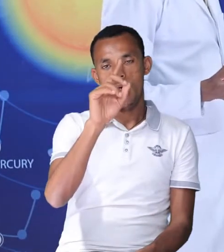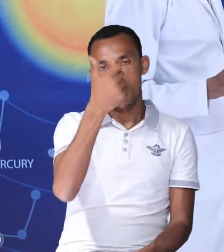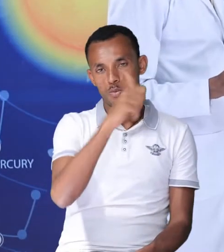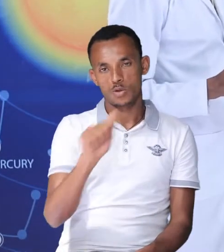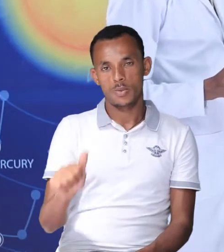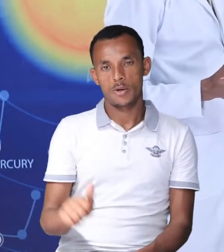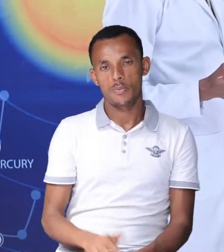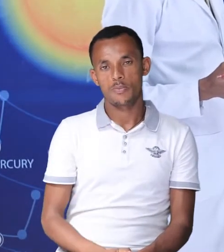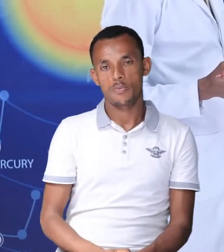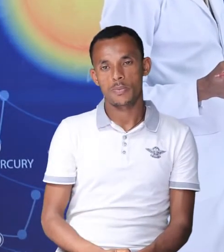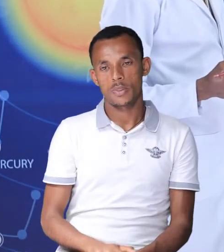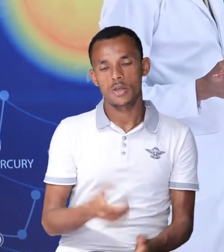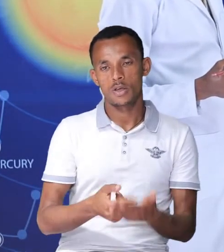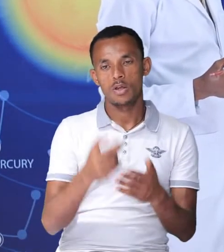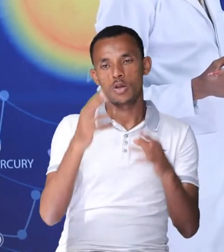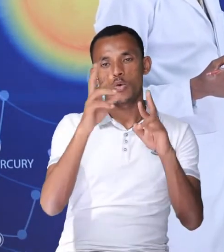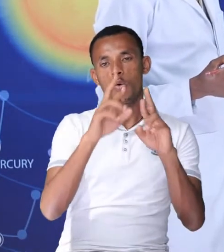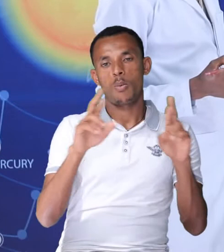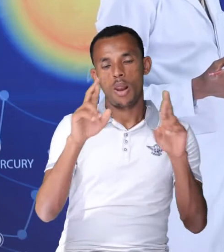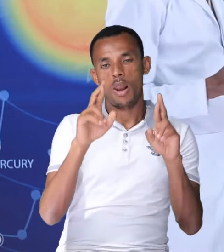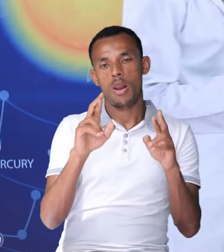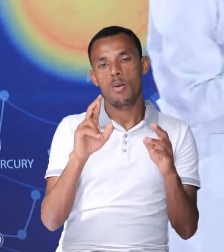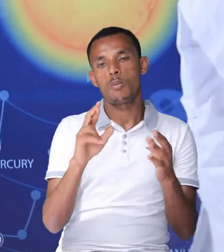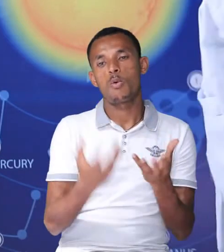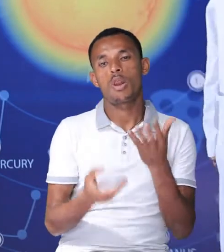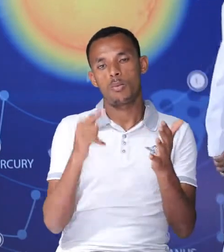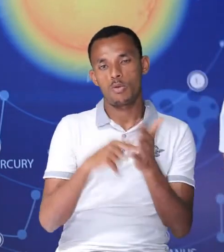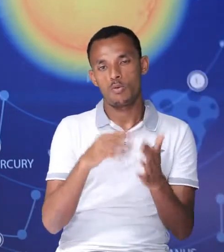okay? Thus, the normal boiling point of water is